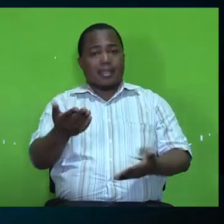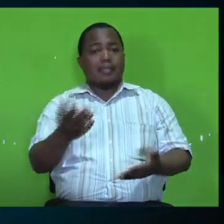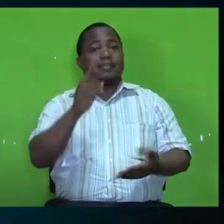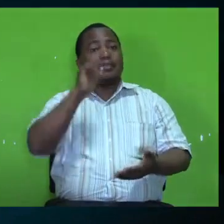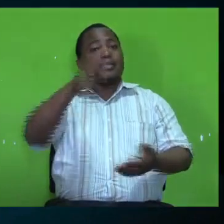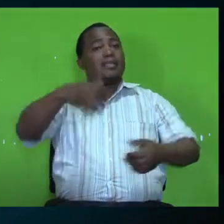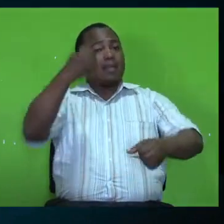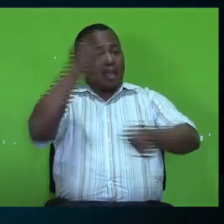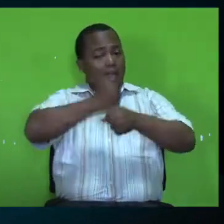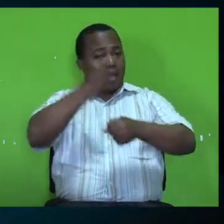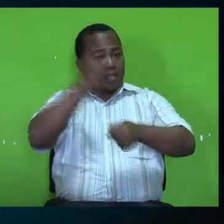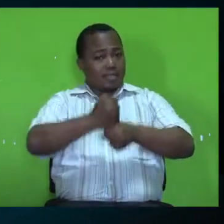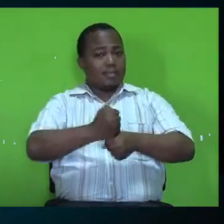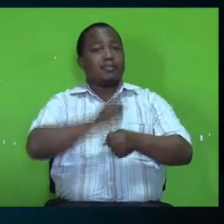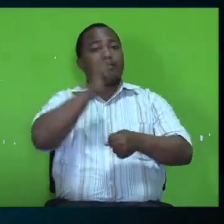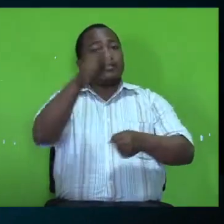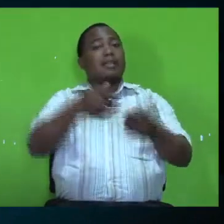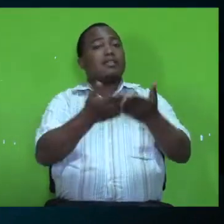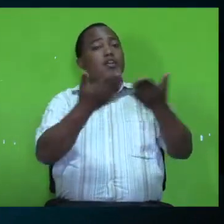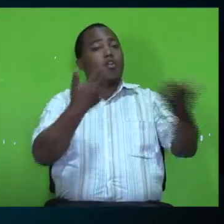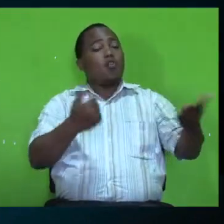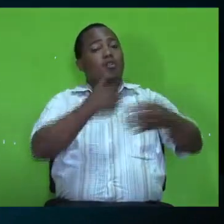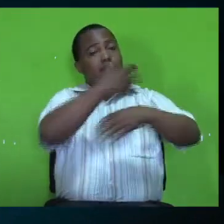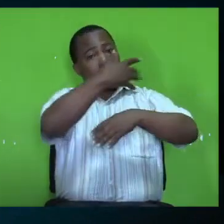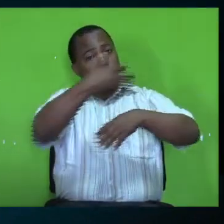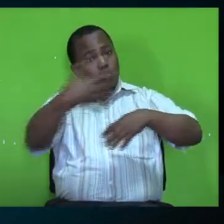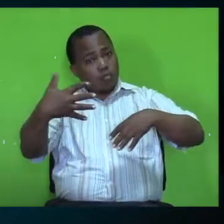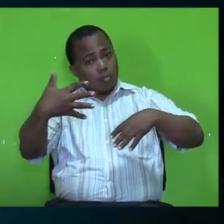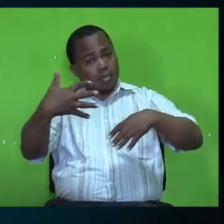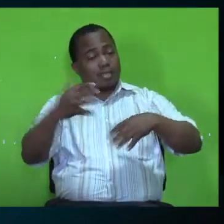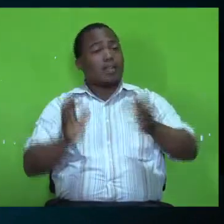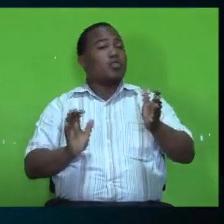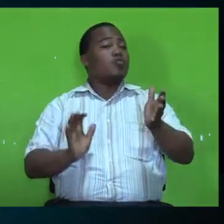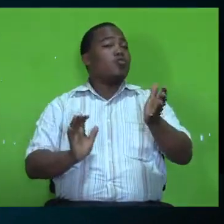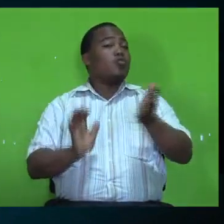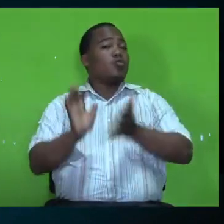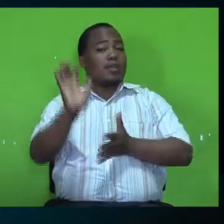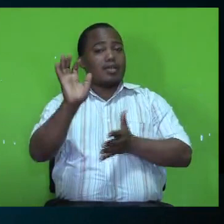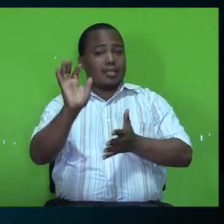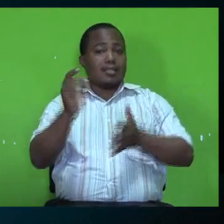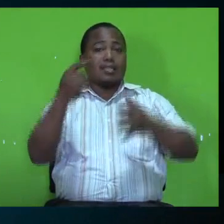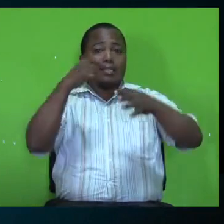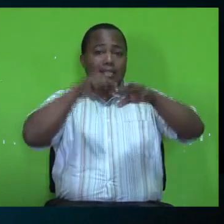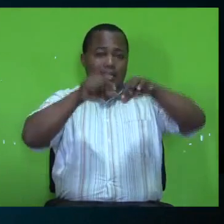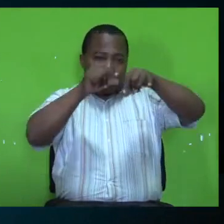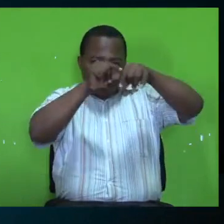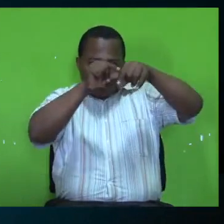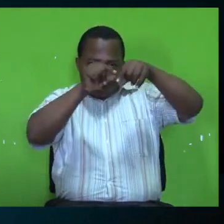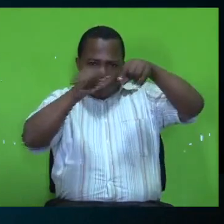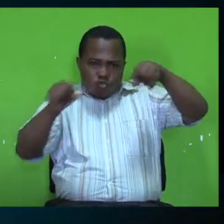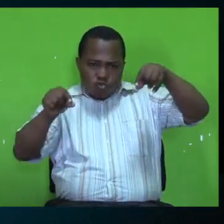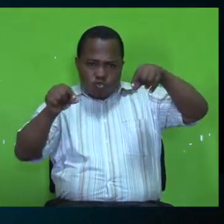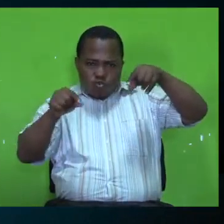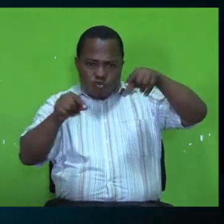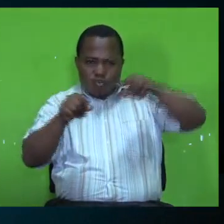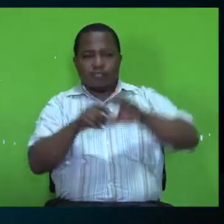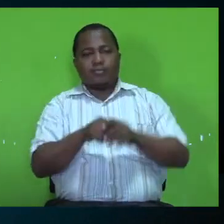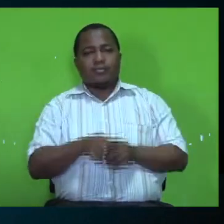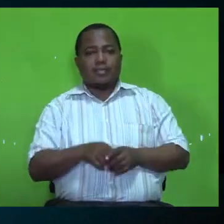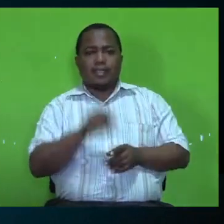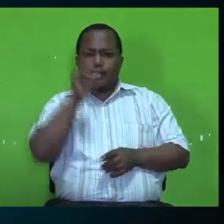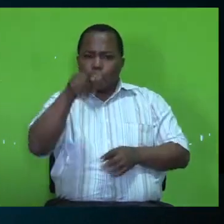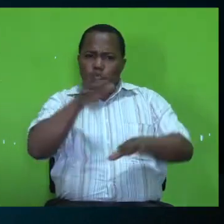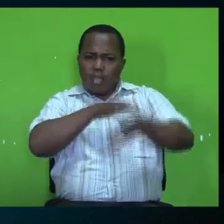the action that causes water to rise up in narrow tubes. Can